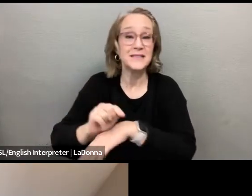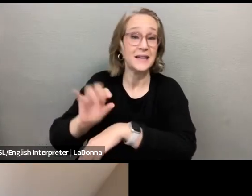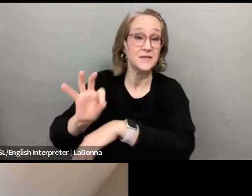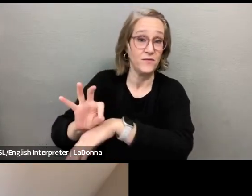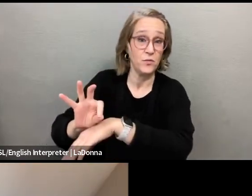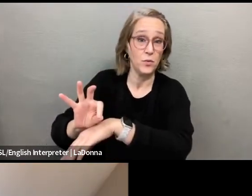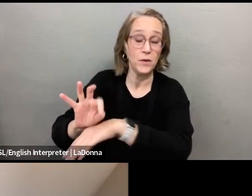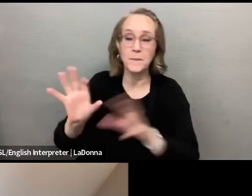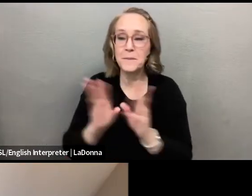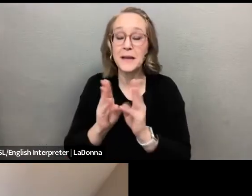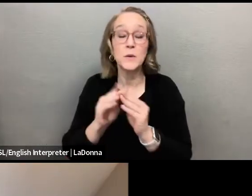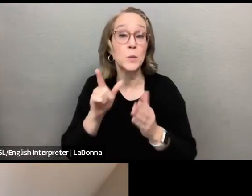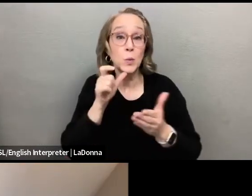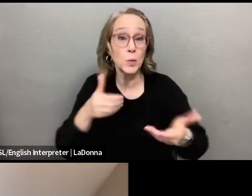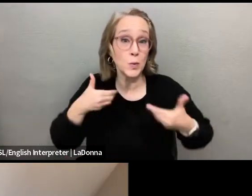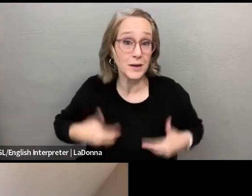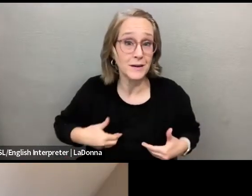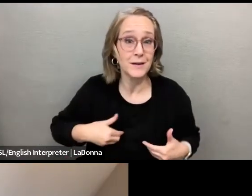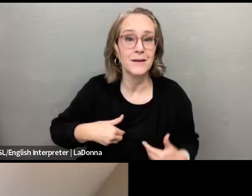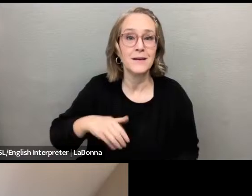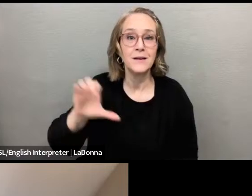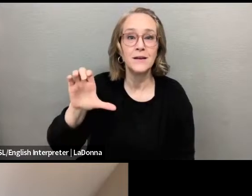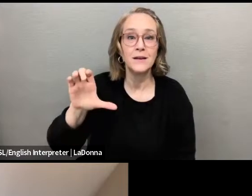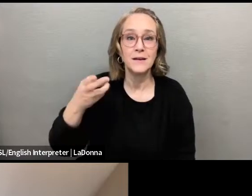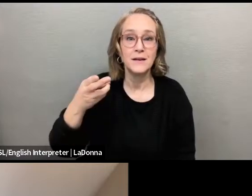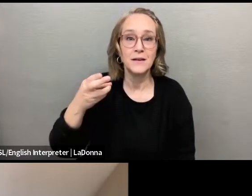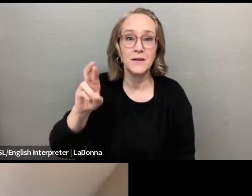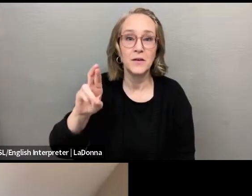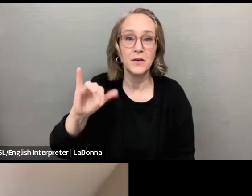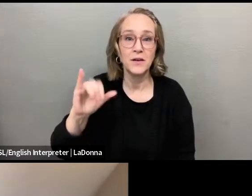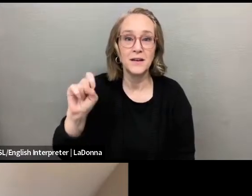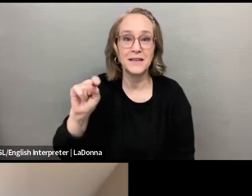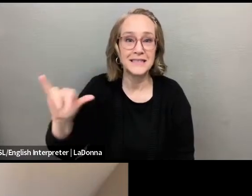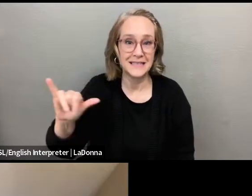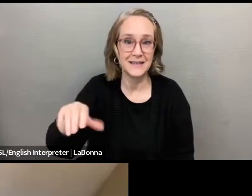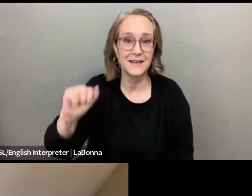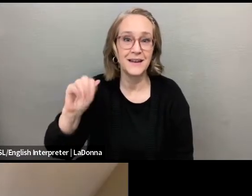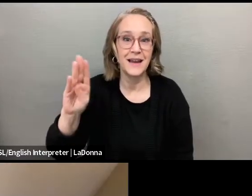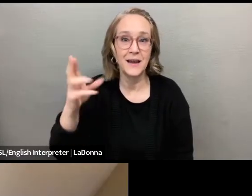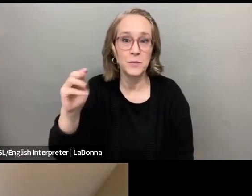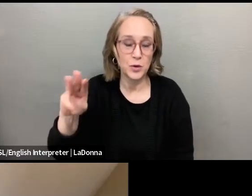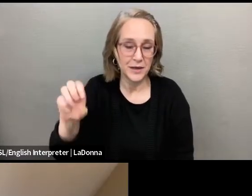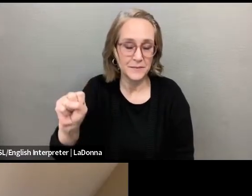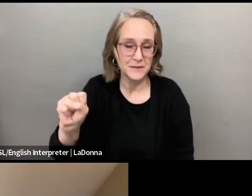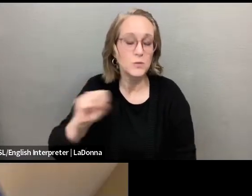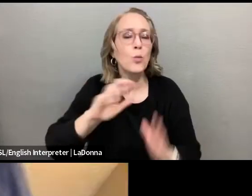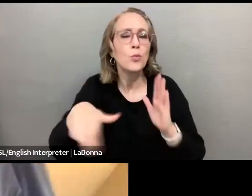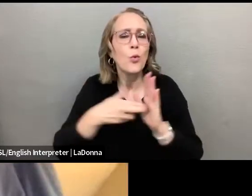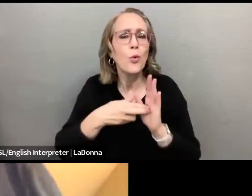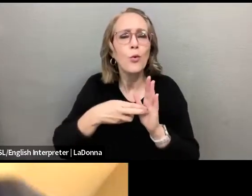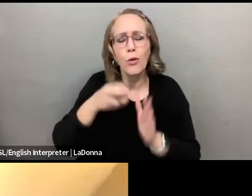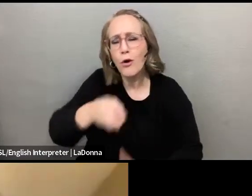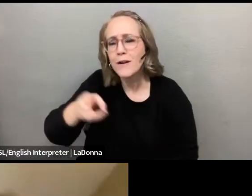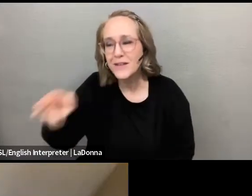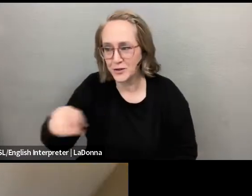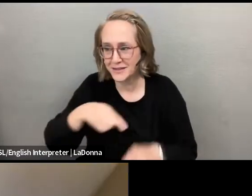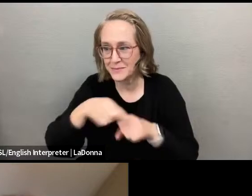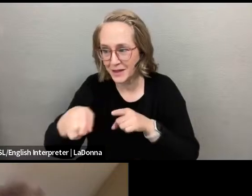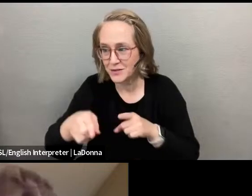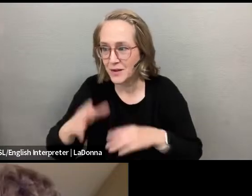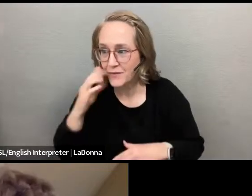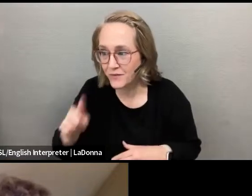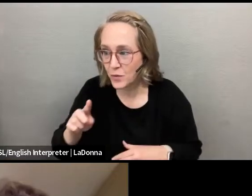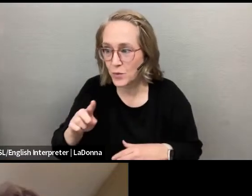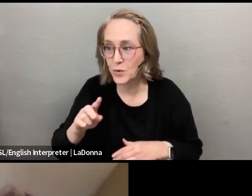Christy Abrams. I'm the Hard of Hearing Specialist, joining you from the Arizona Commission for the Deaf and the Hard of Hearing. A